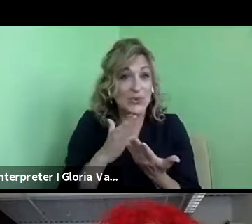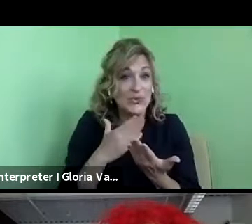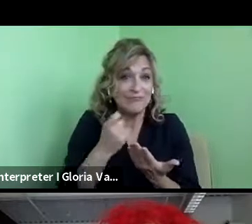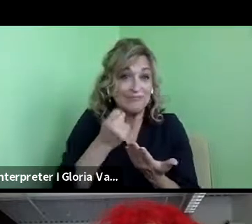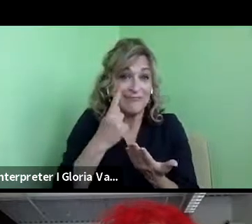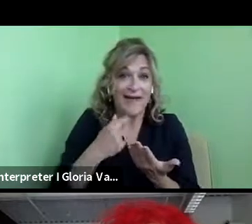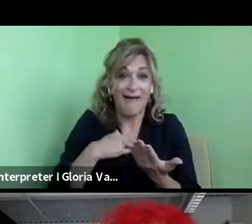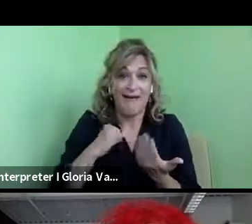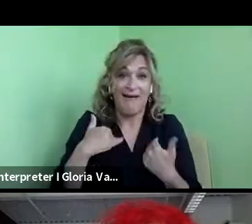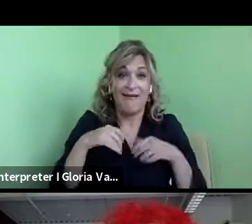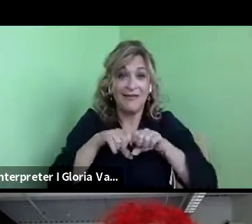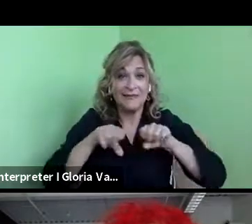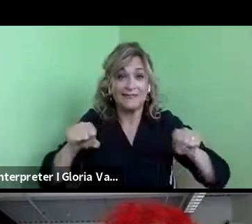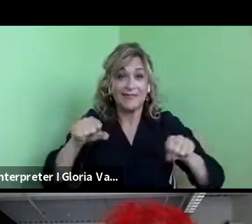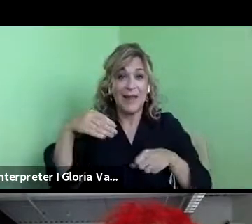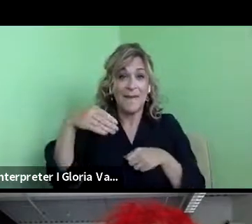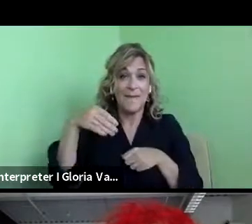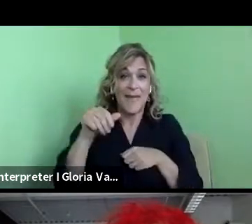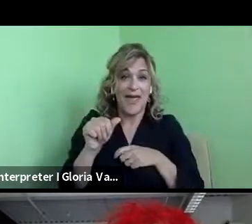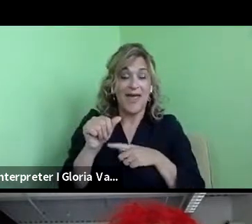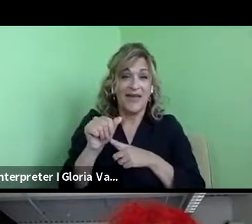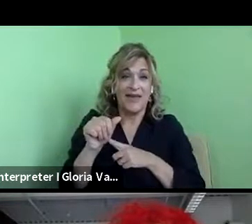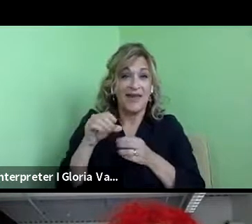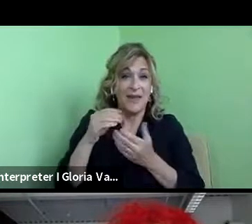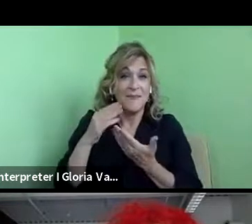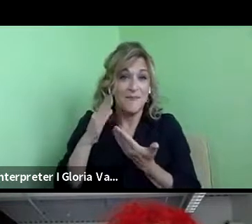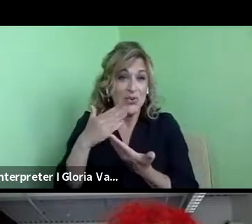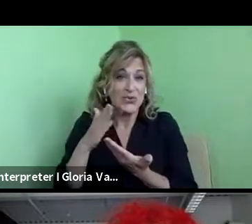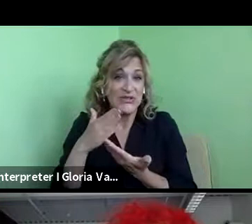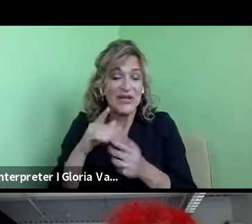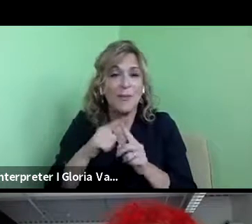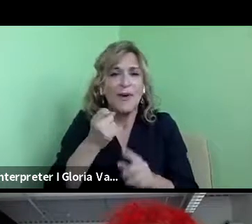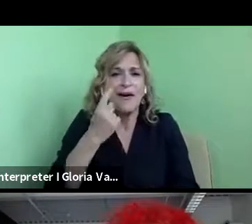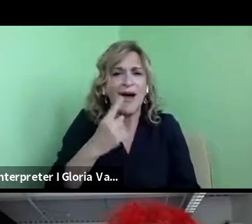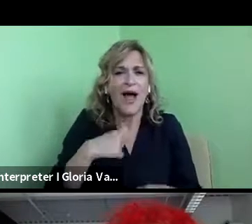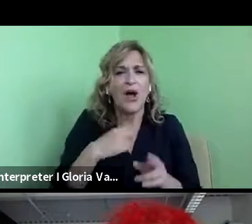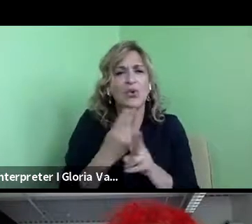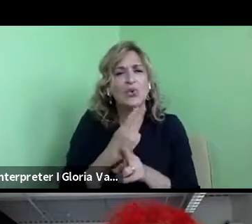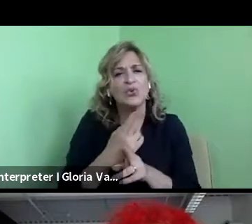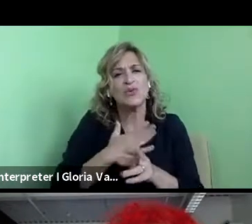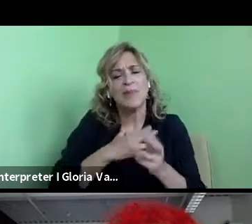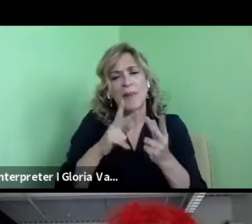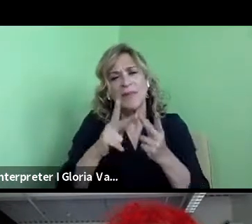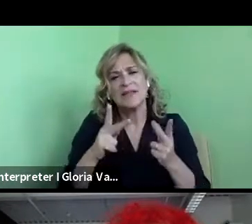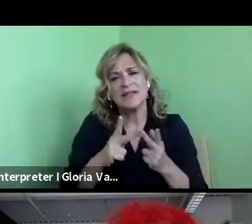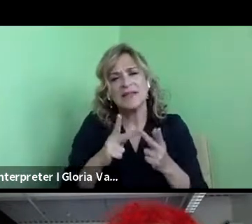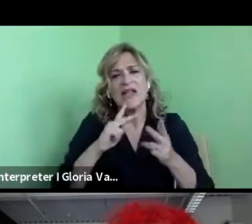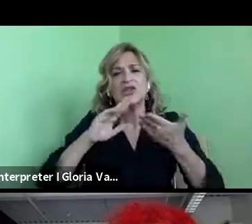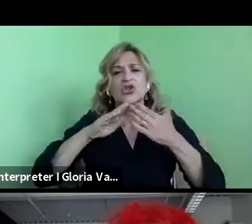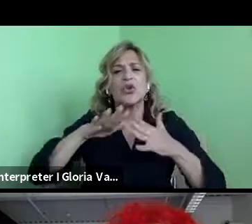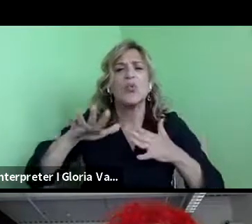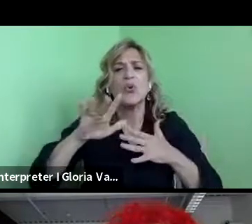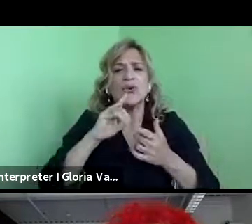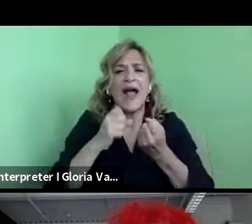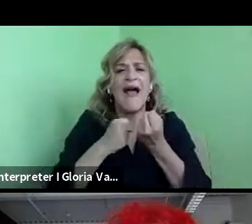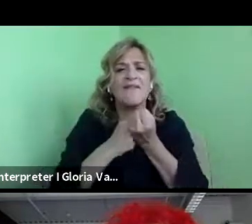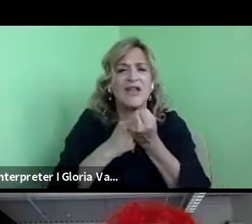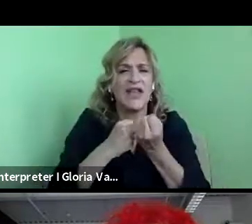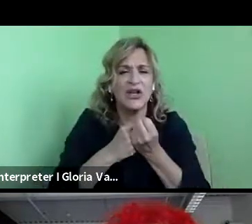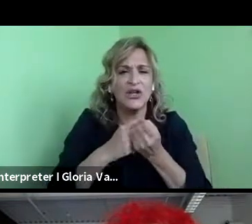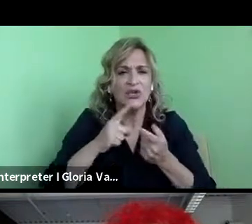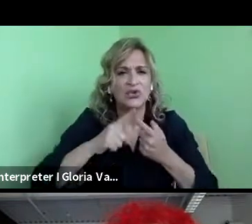yet I use my position as a community advocate to advise, but